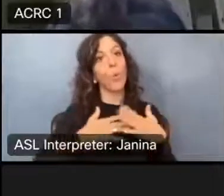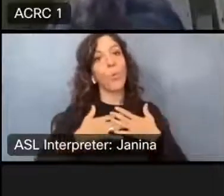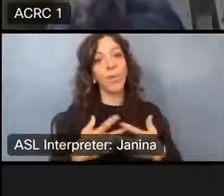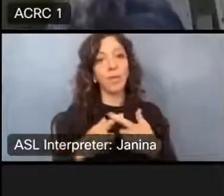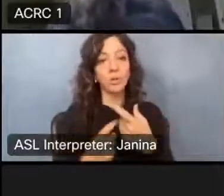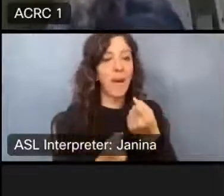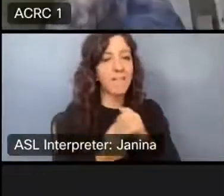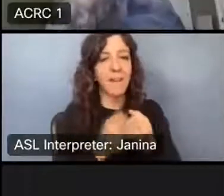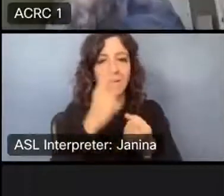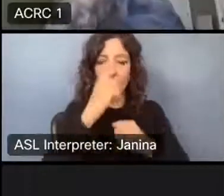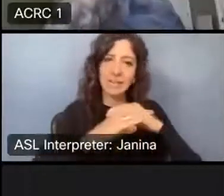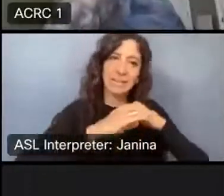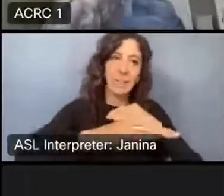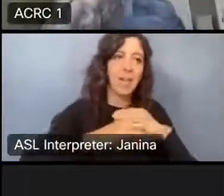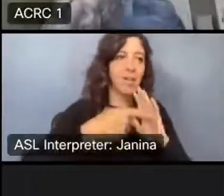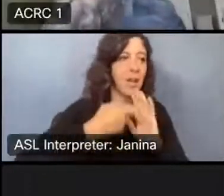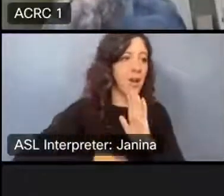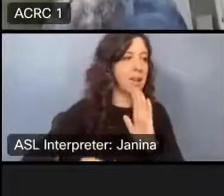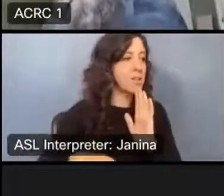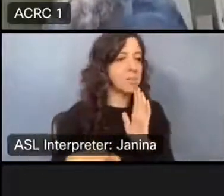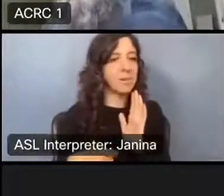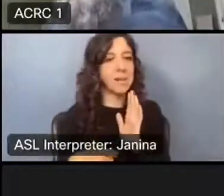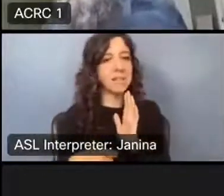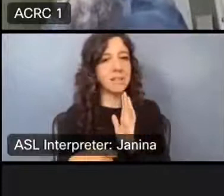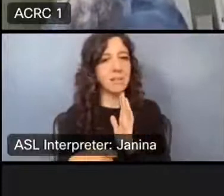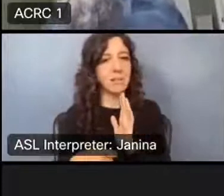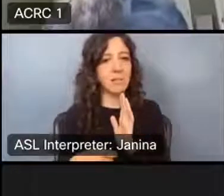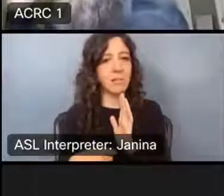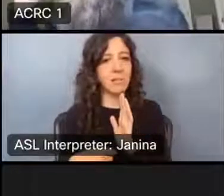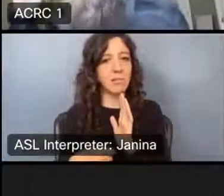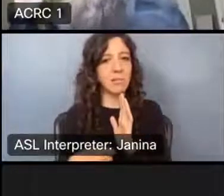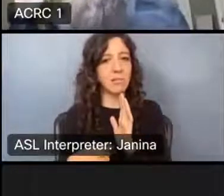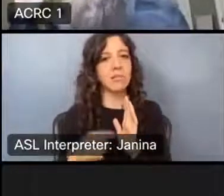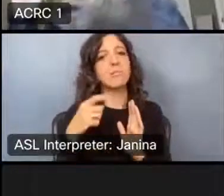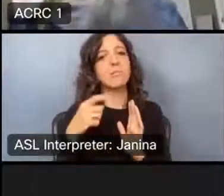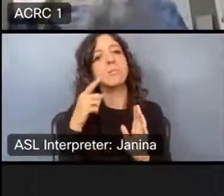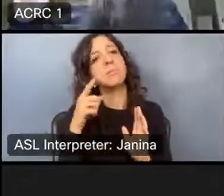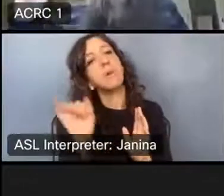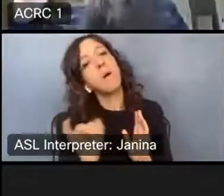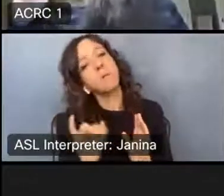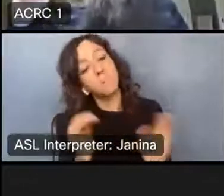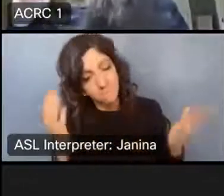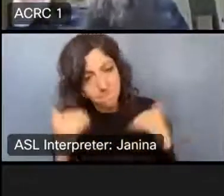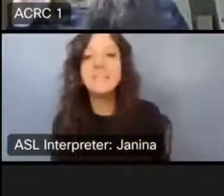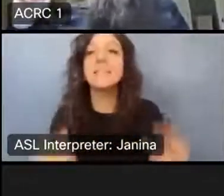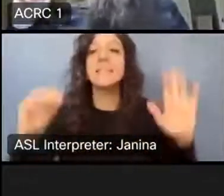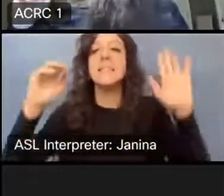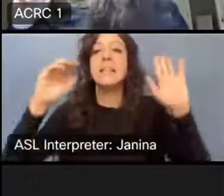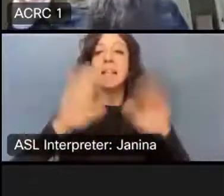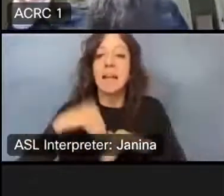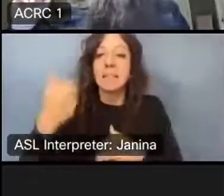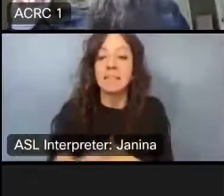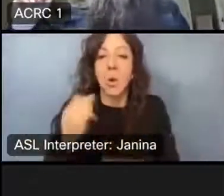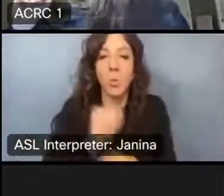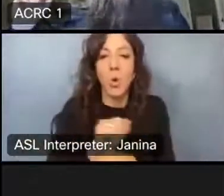the stabilization of the rates moving forward. All right, workforce surveys. We had a little meeting